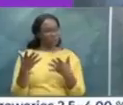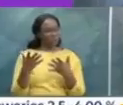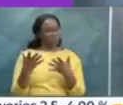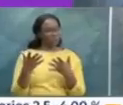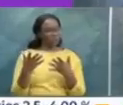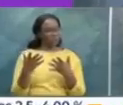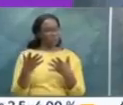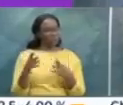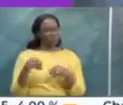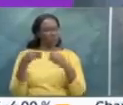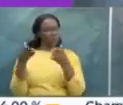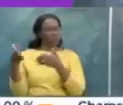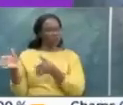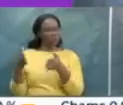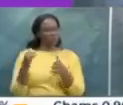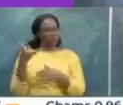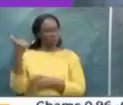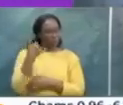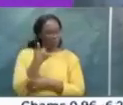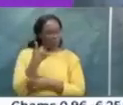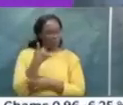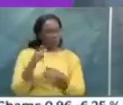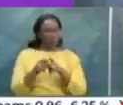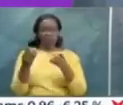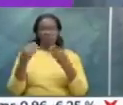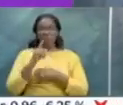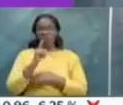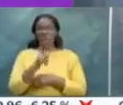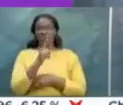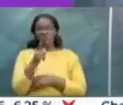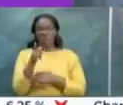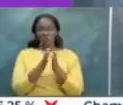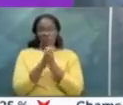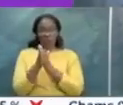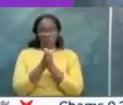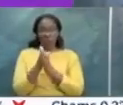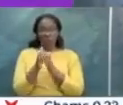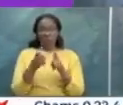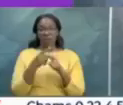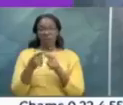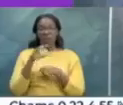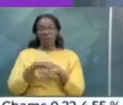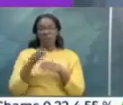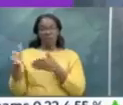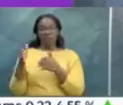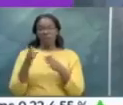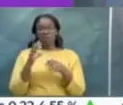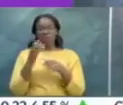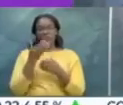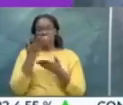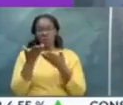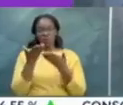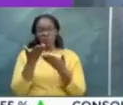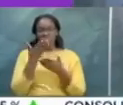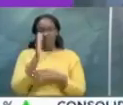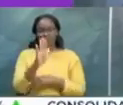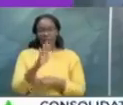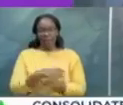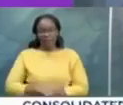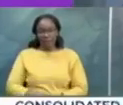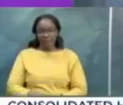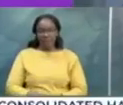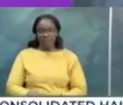guys a chance to call in and give us the orders you're interested in, and we'll find a way to get back to you with that particular product.